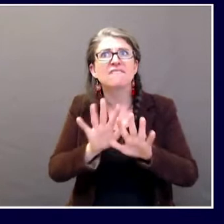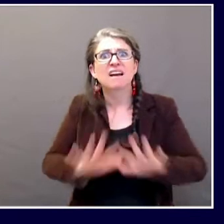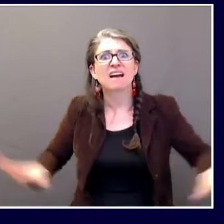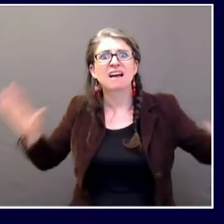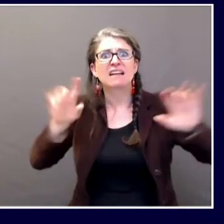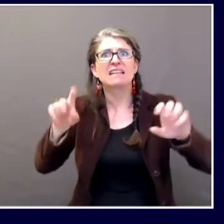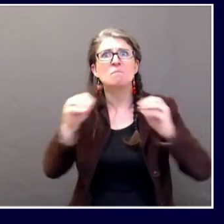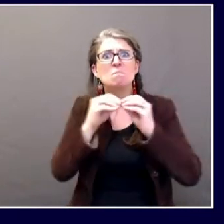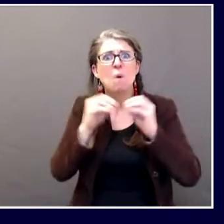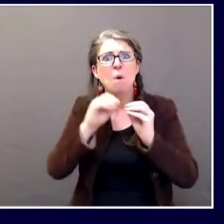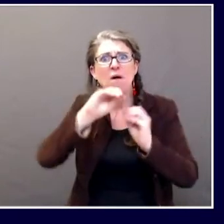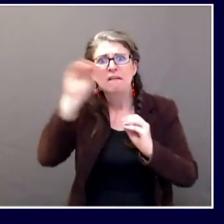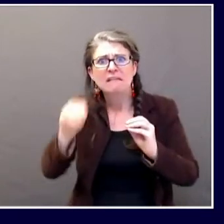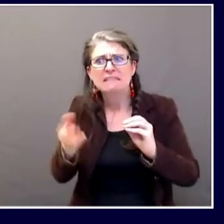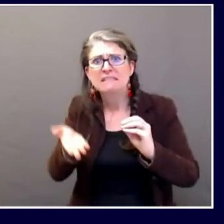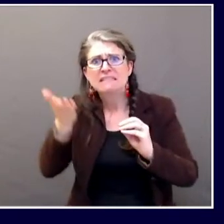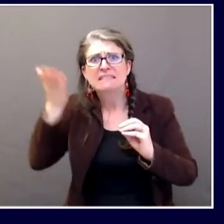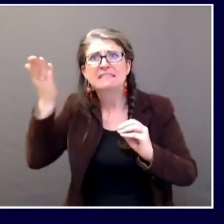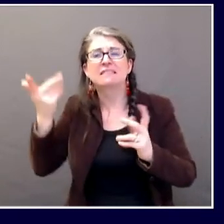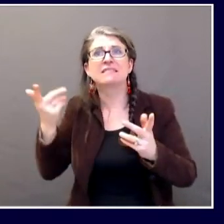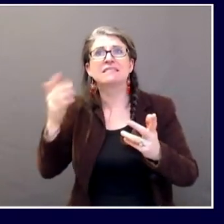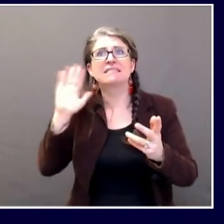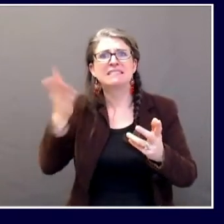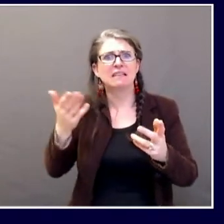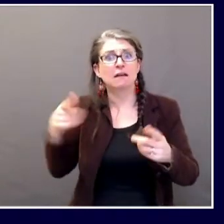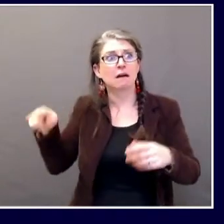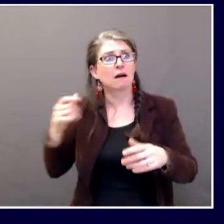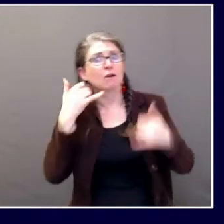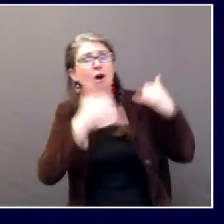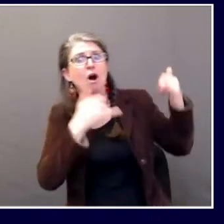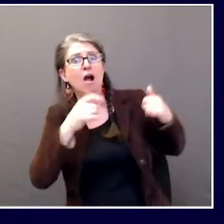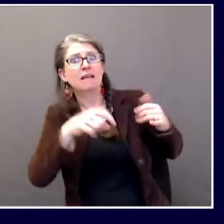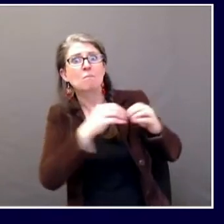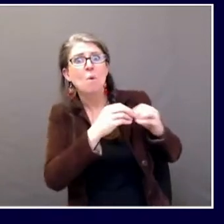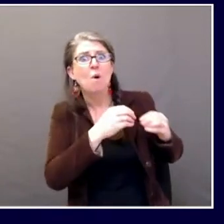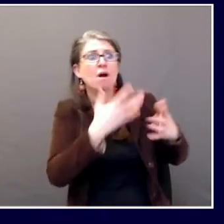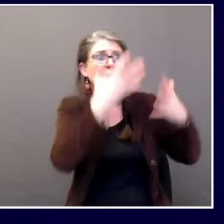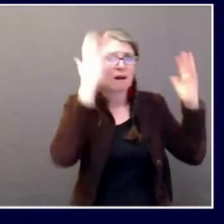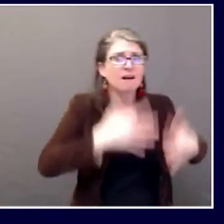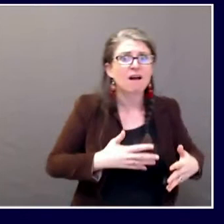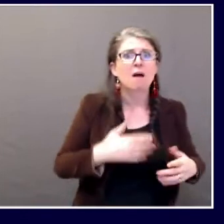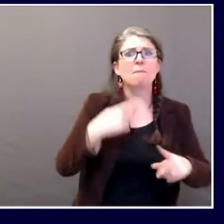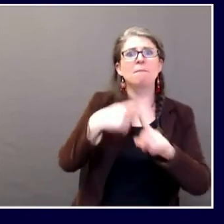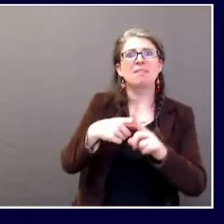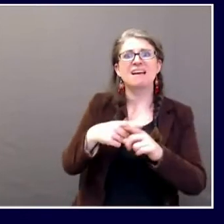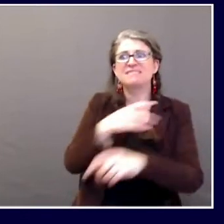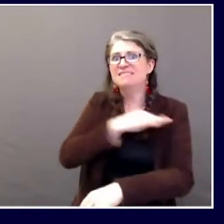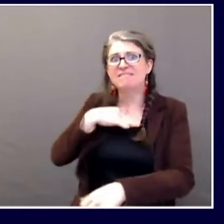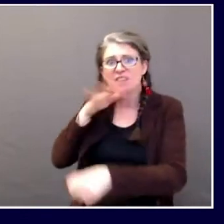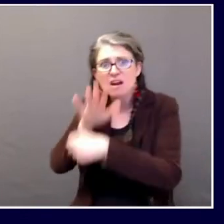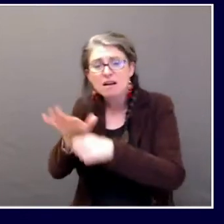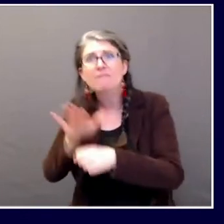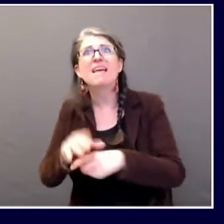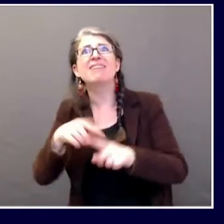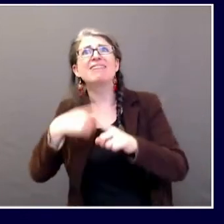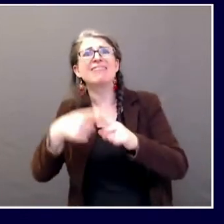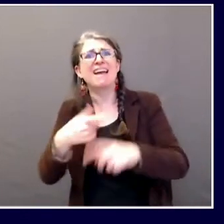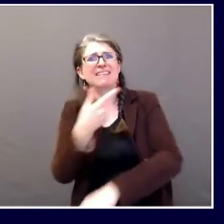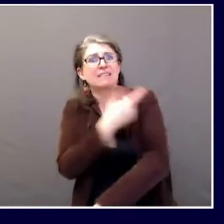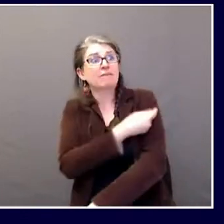and nursing home staff needing it, but also these mass vaccination sites. Are you concerned at all that we're not going to have enough PPE?